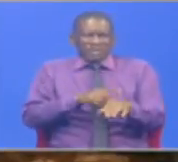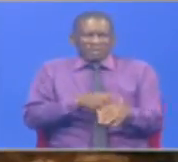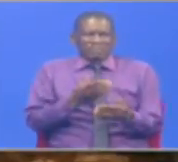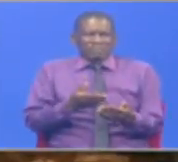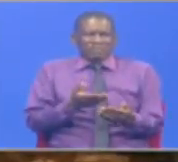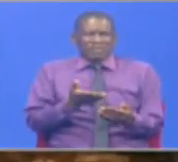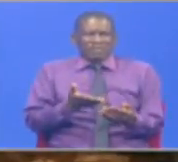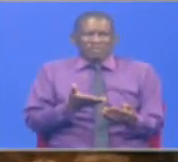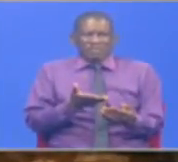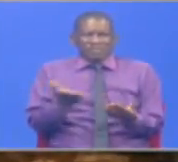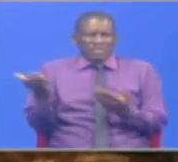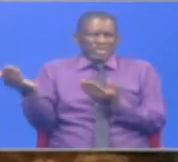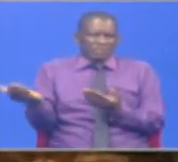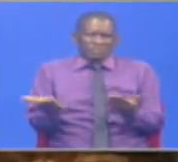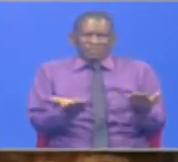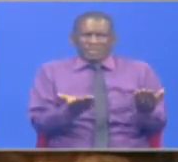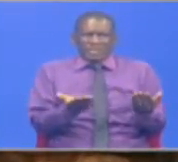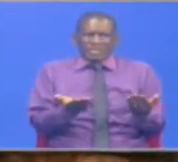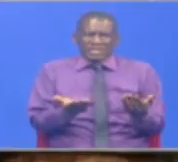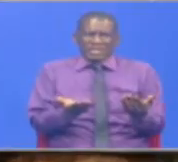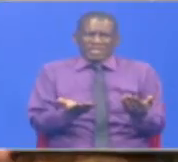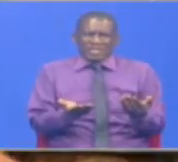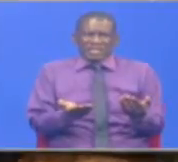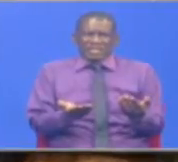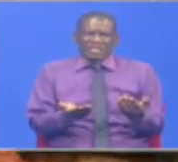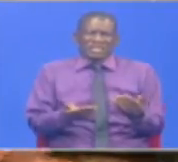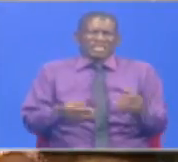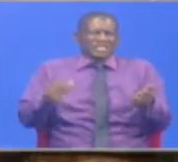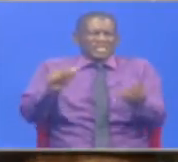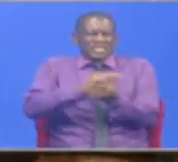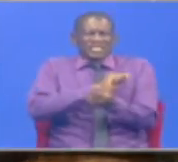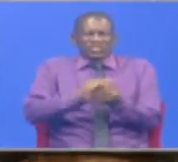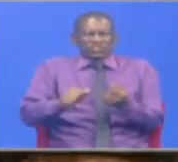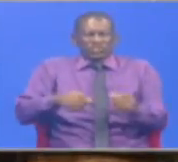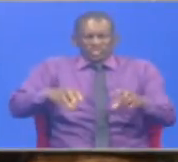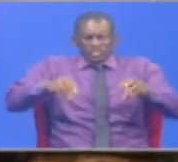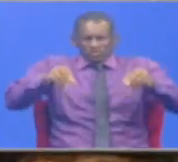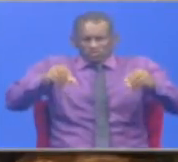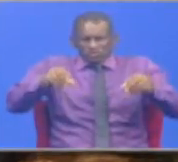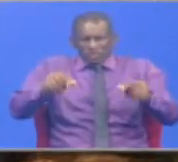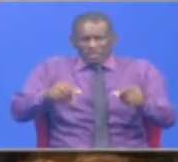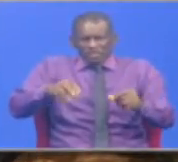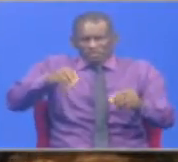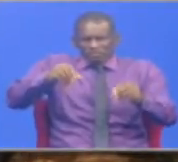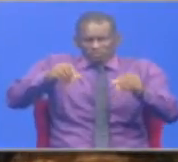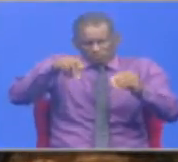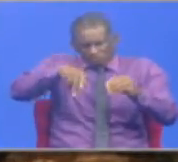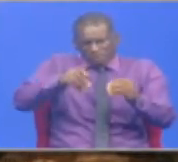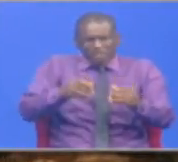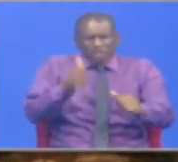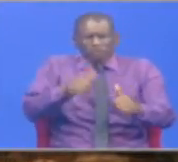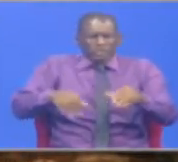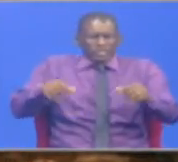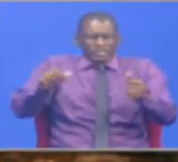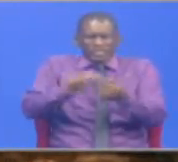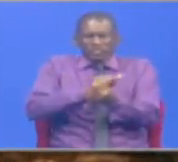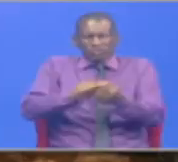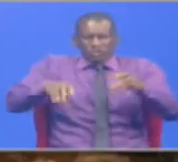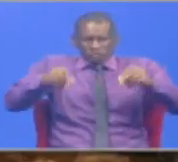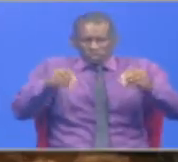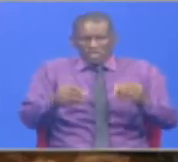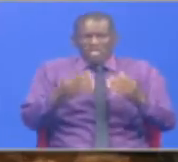bringing more damage than good to our nation, to our soils. So the big picture in this is